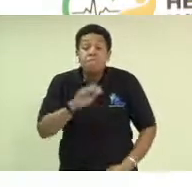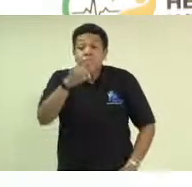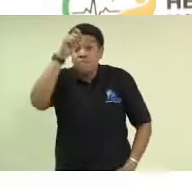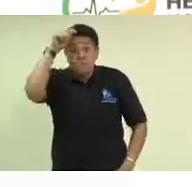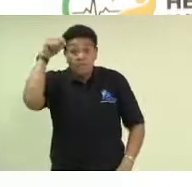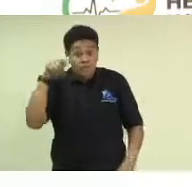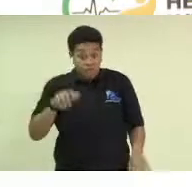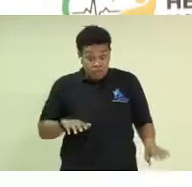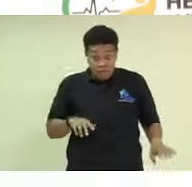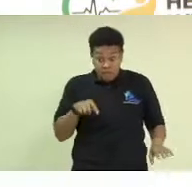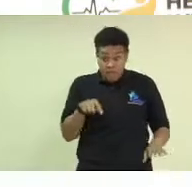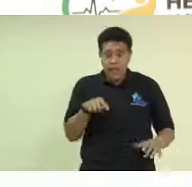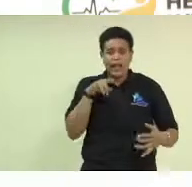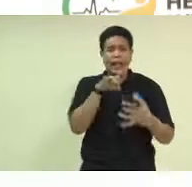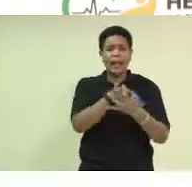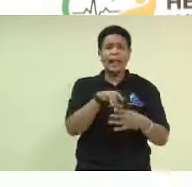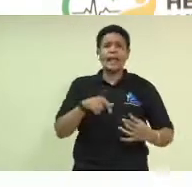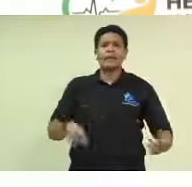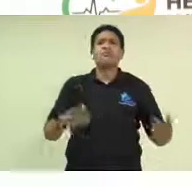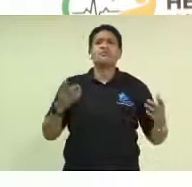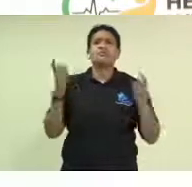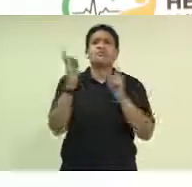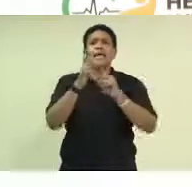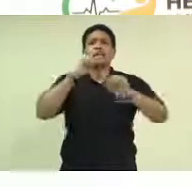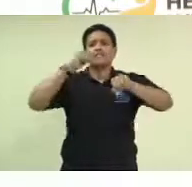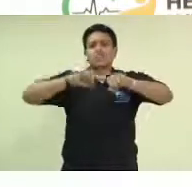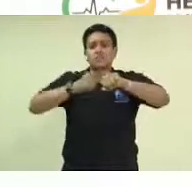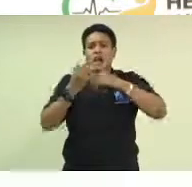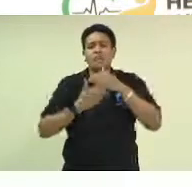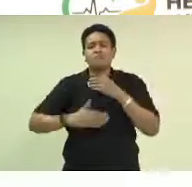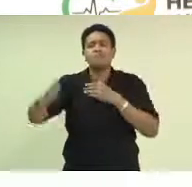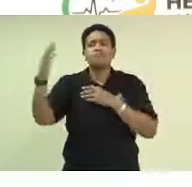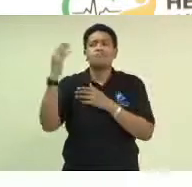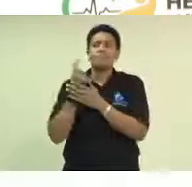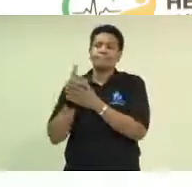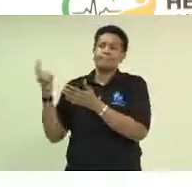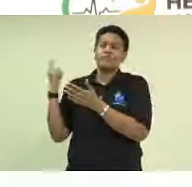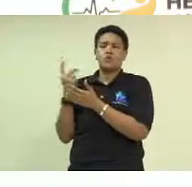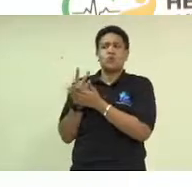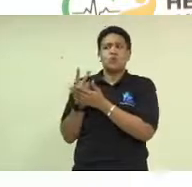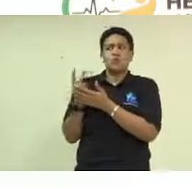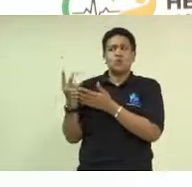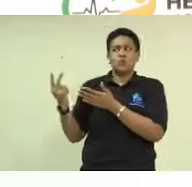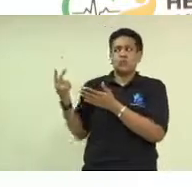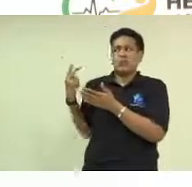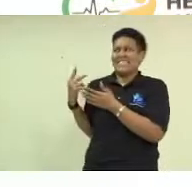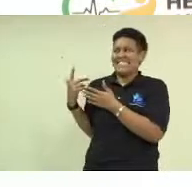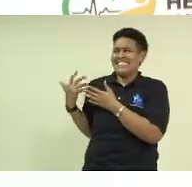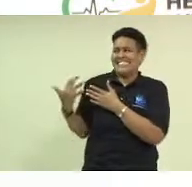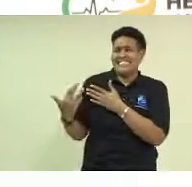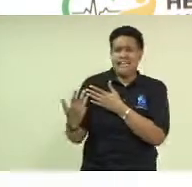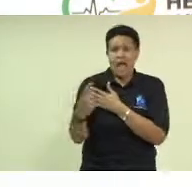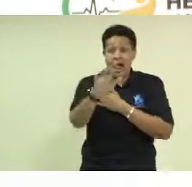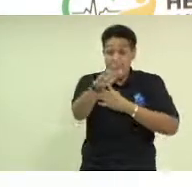this links to dates of onset in the last 2 weeks. And